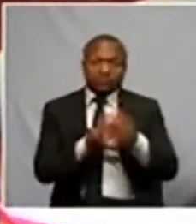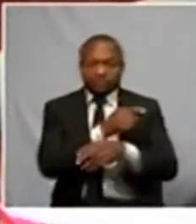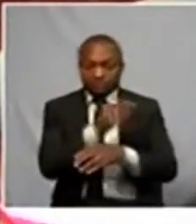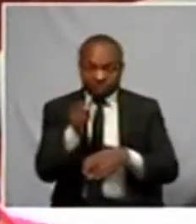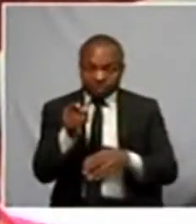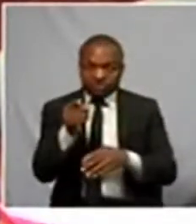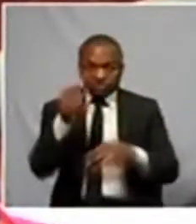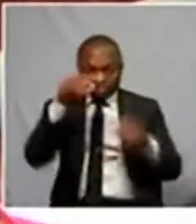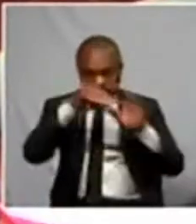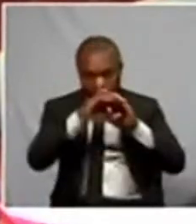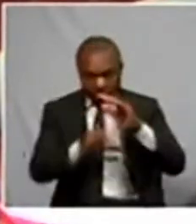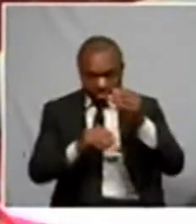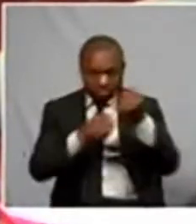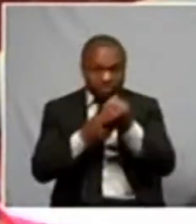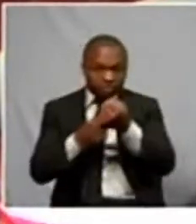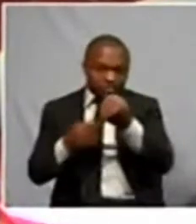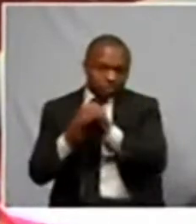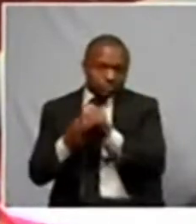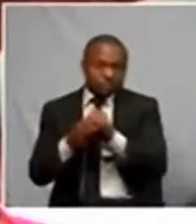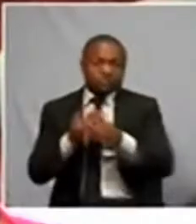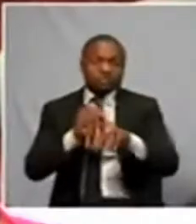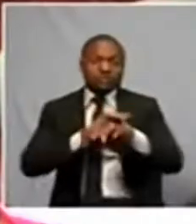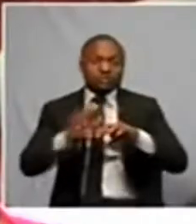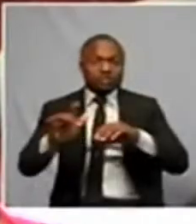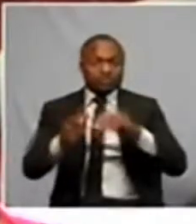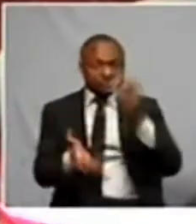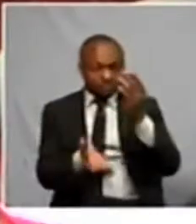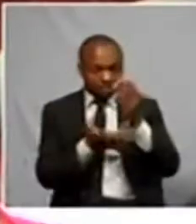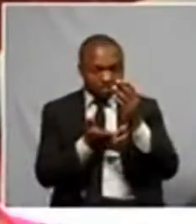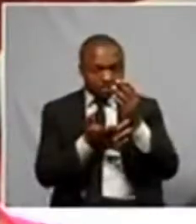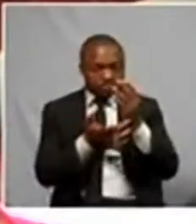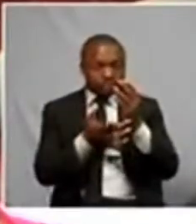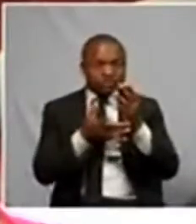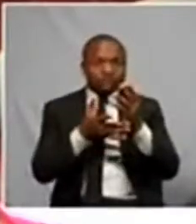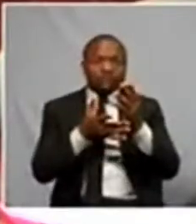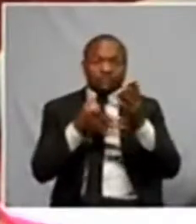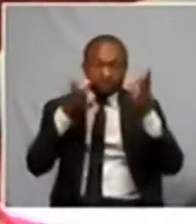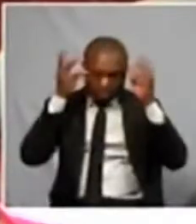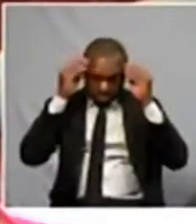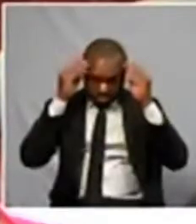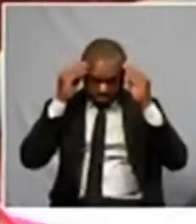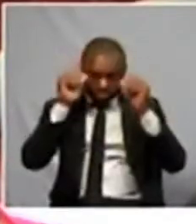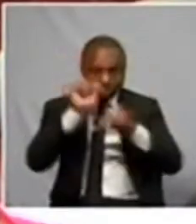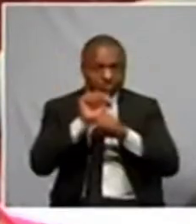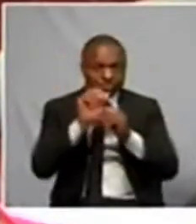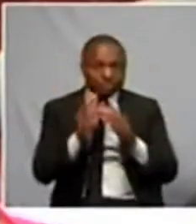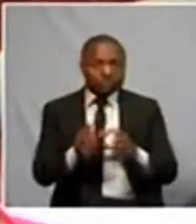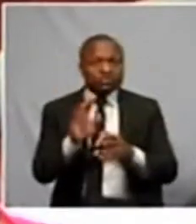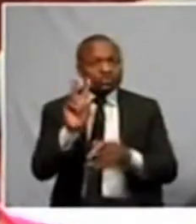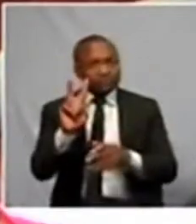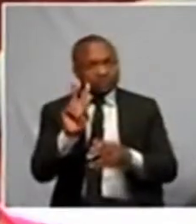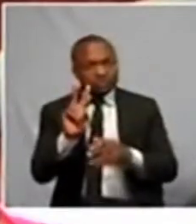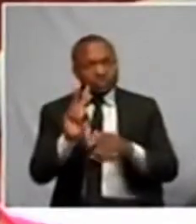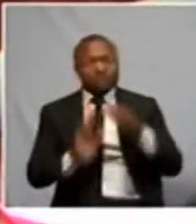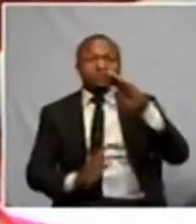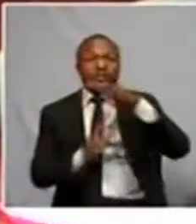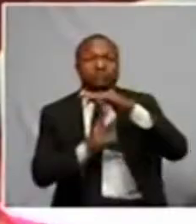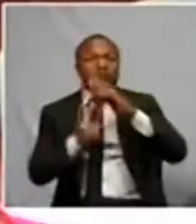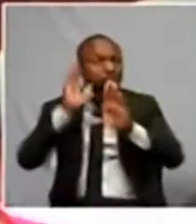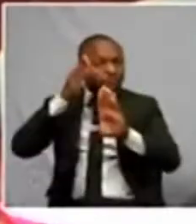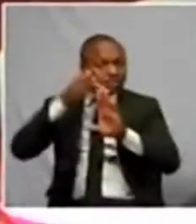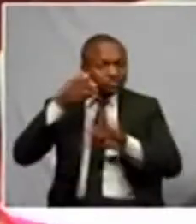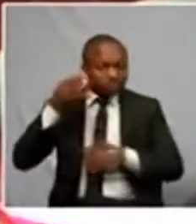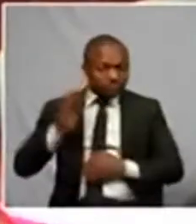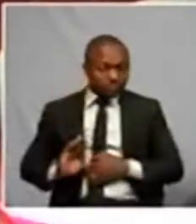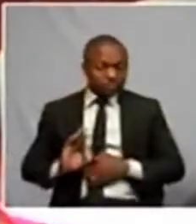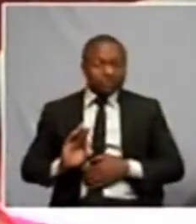already underfunded or lacking technical expertise. Number 2, limited direct benefits. As a landlocked